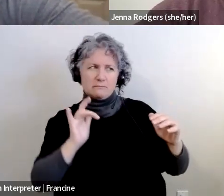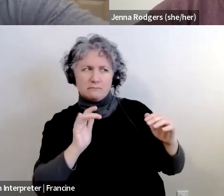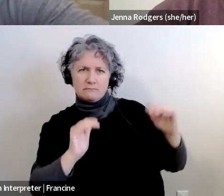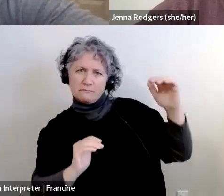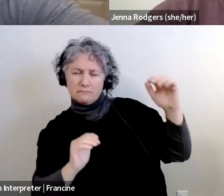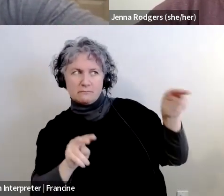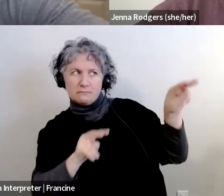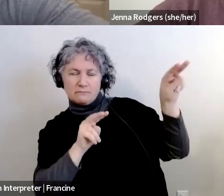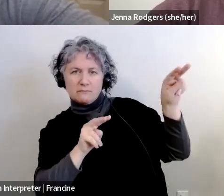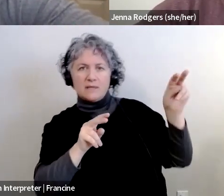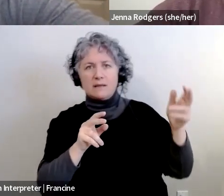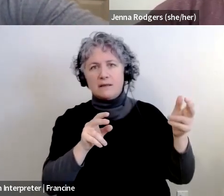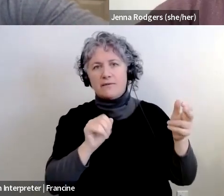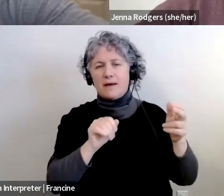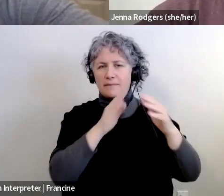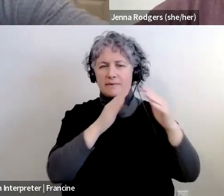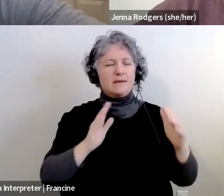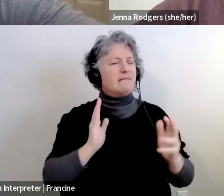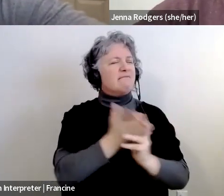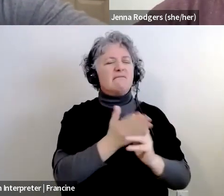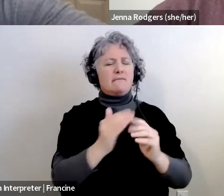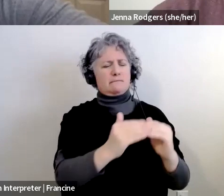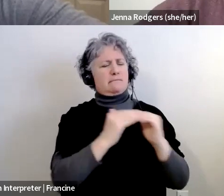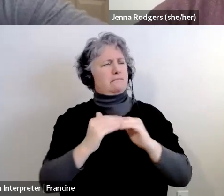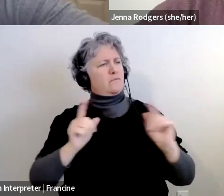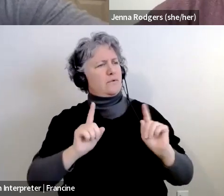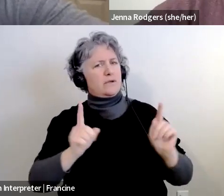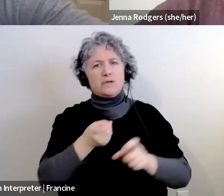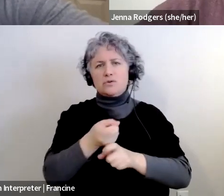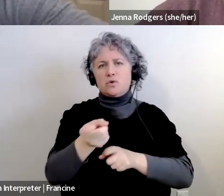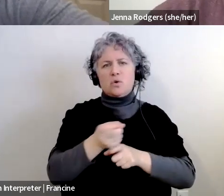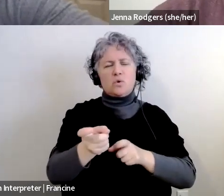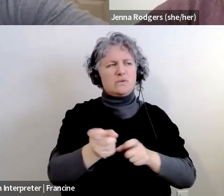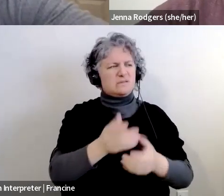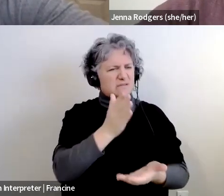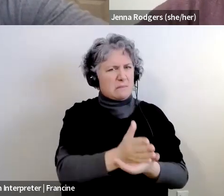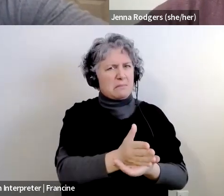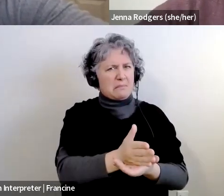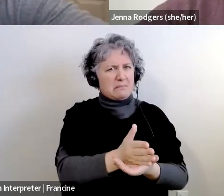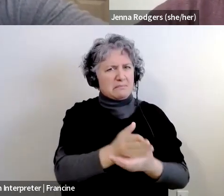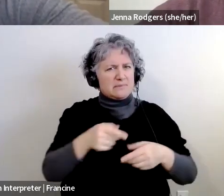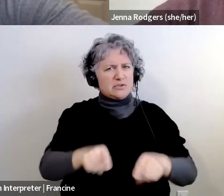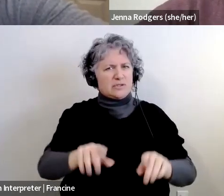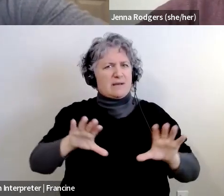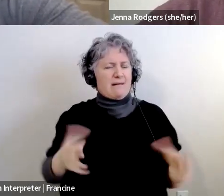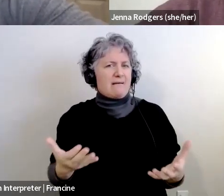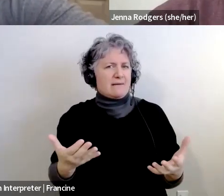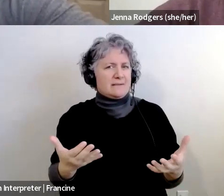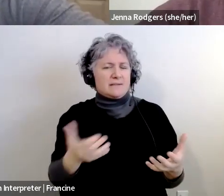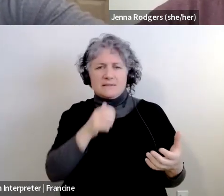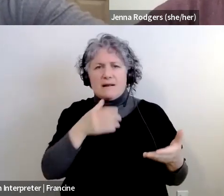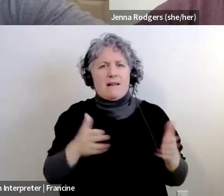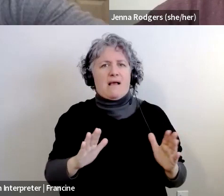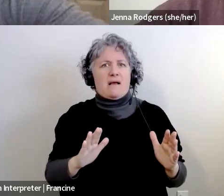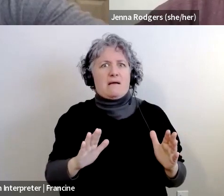pyramid started saying, well, if we start to interrupt it so that we're just not making those jokes within this class space, we're not validating, we're not allowing that to